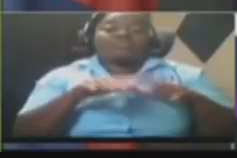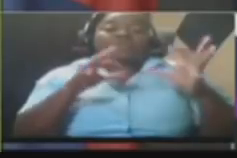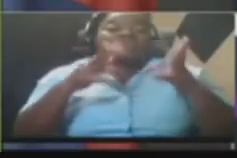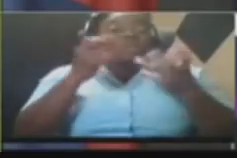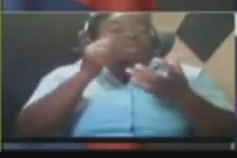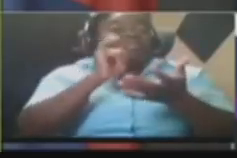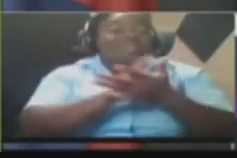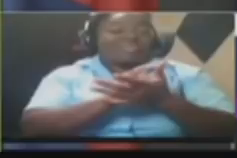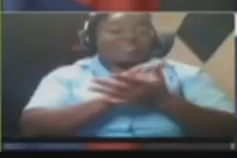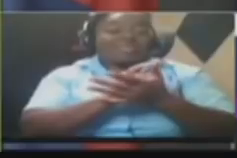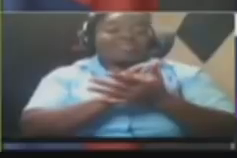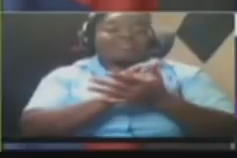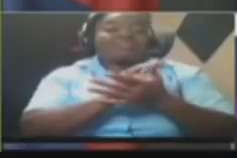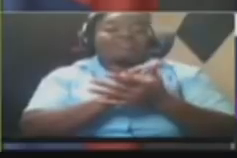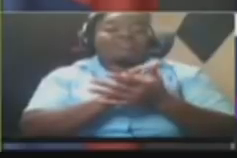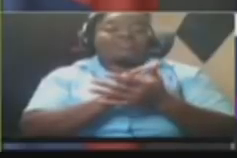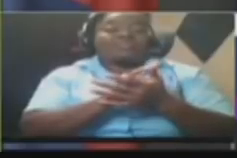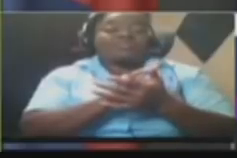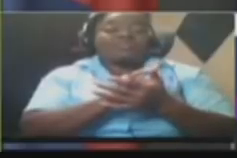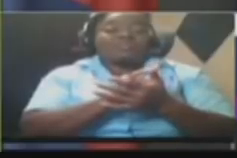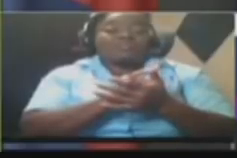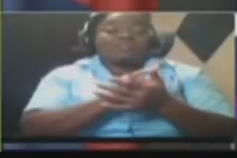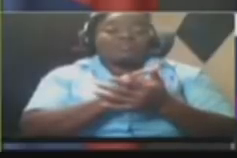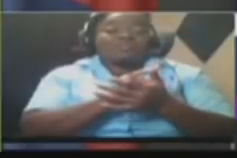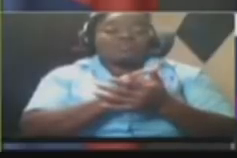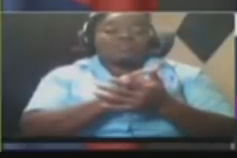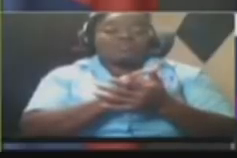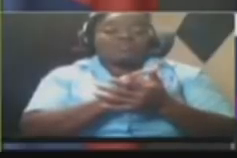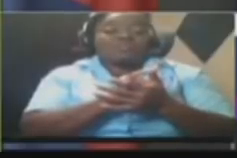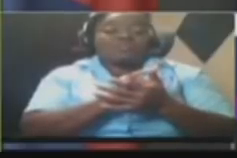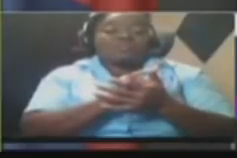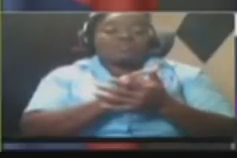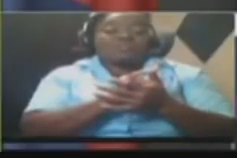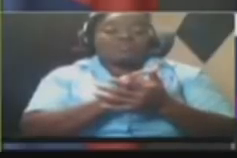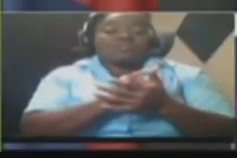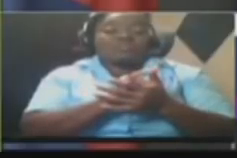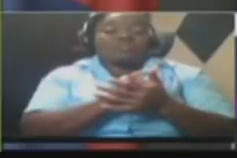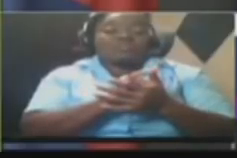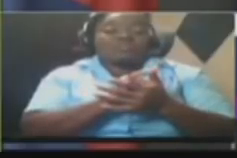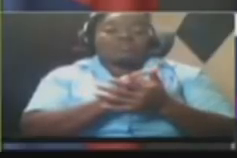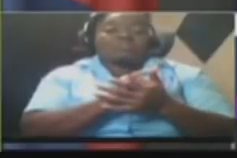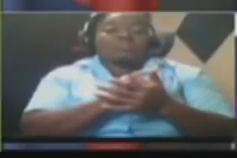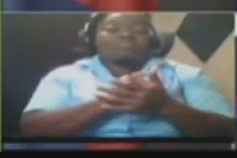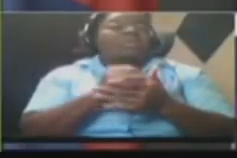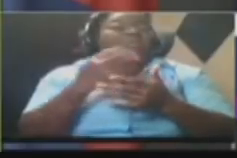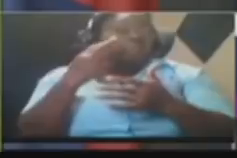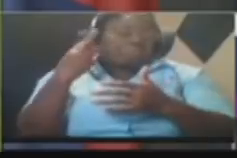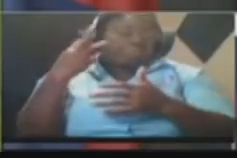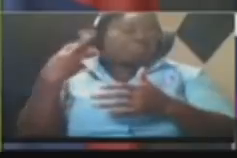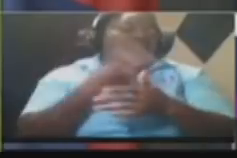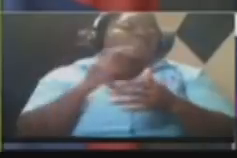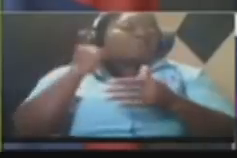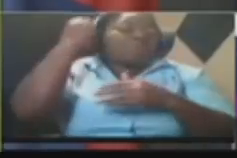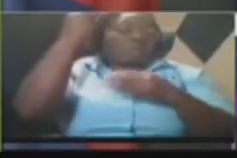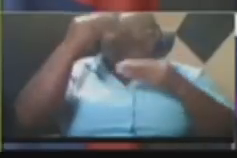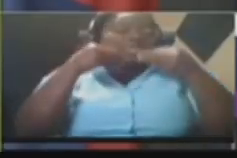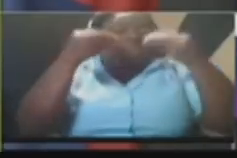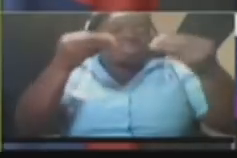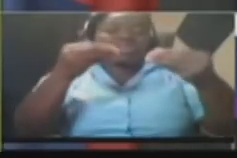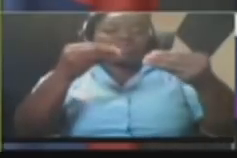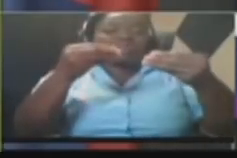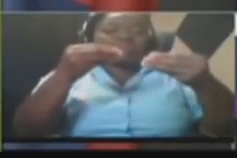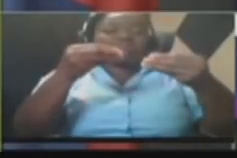that might come to us, would be the first call on those vaccines would be our high school